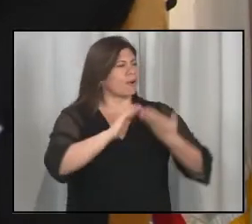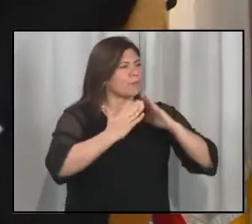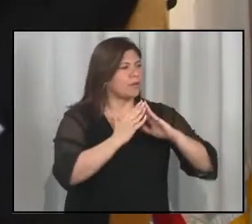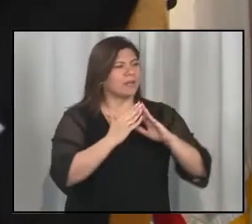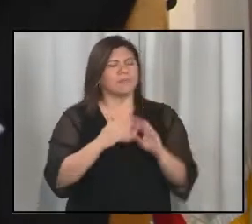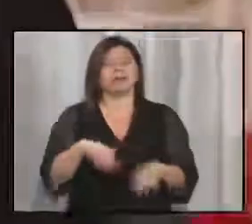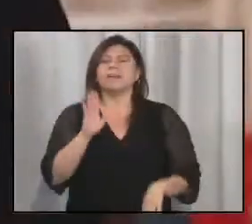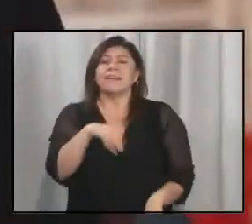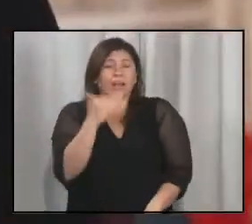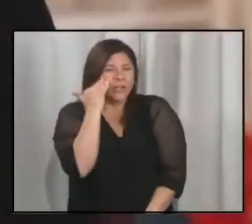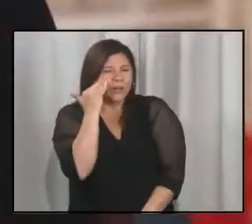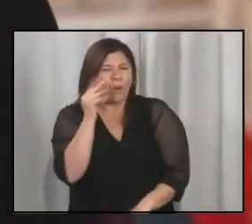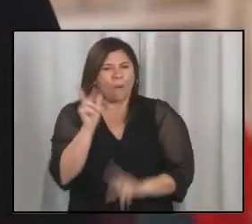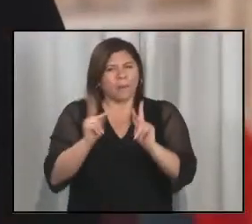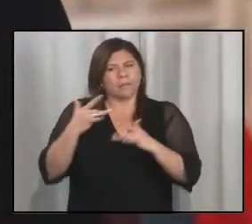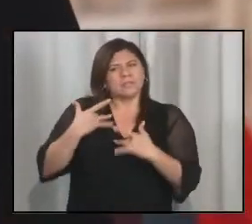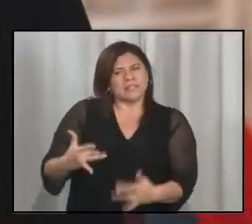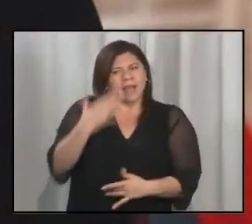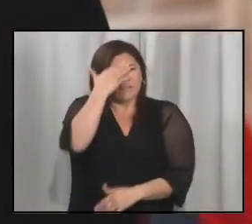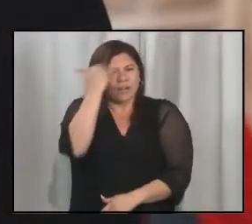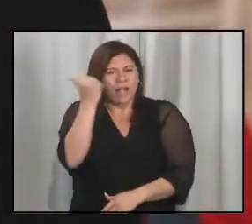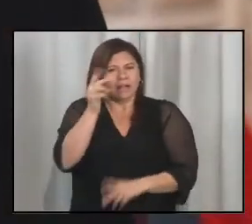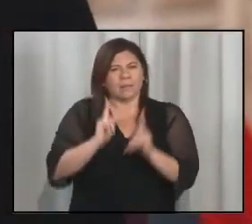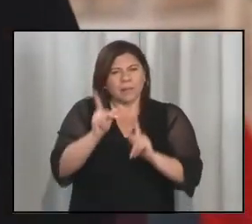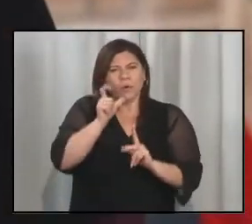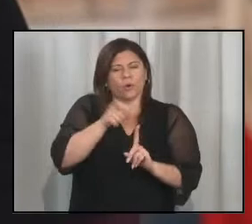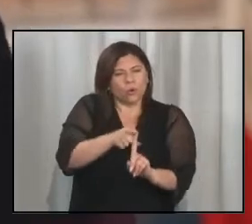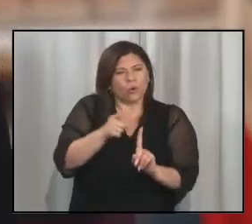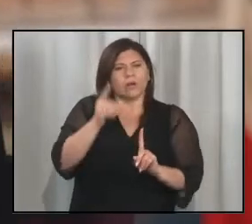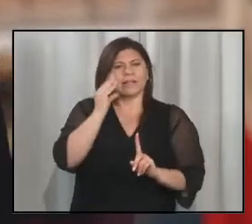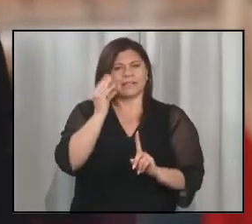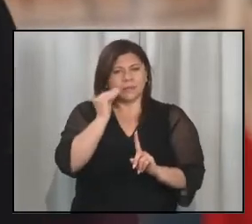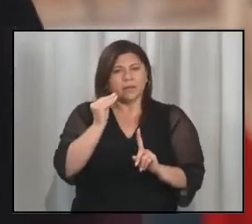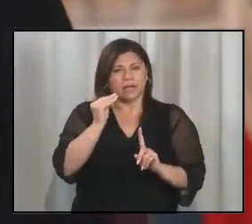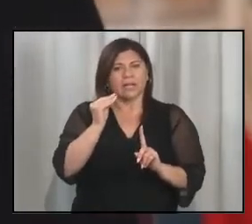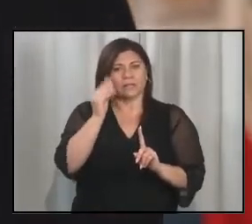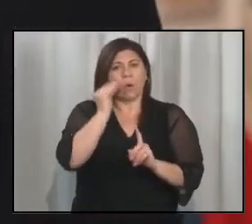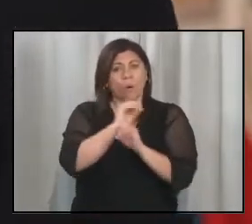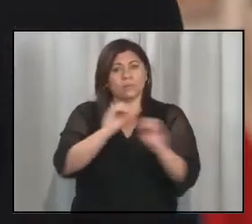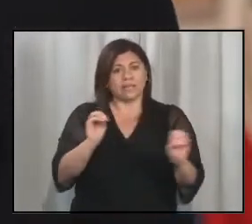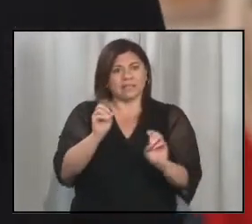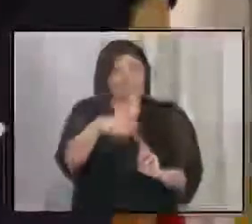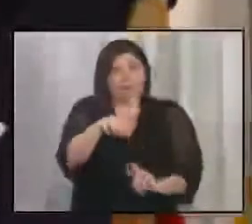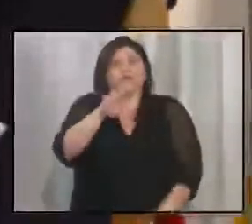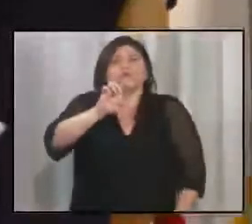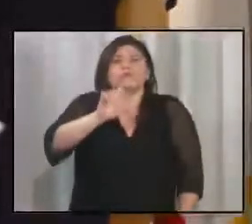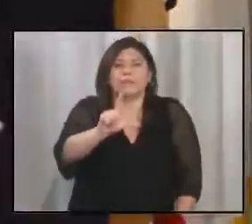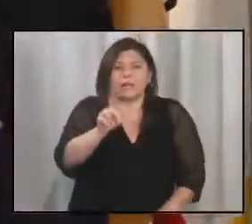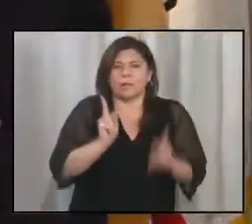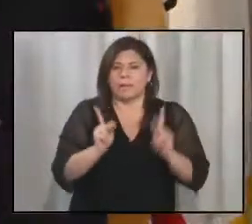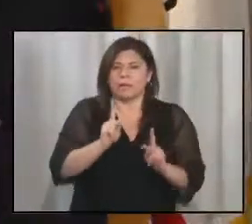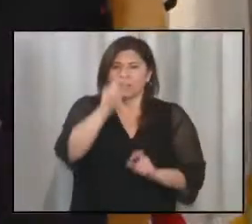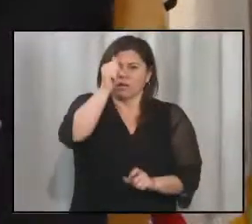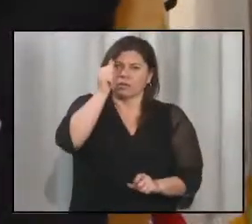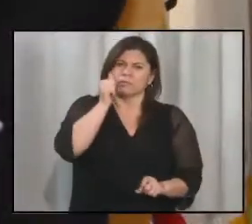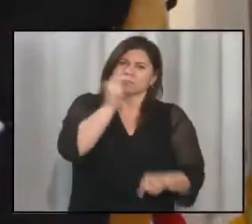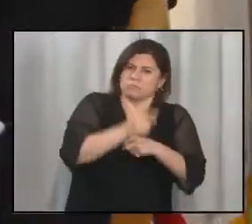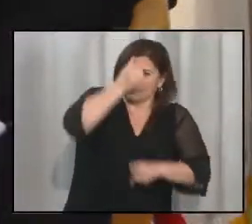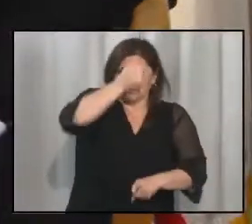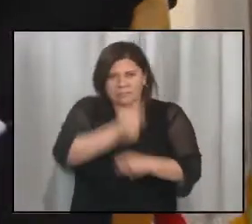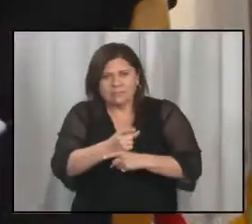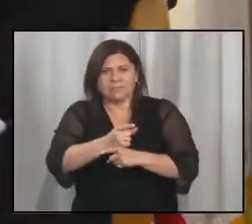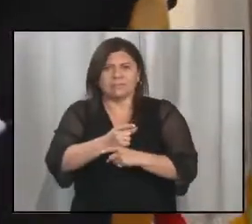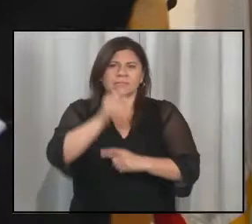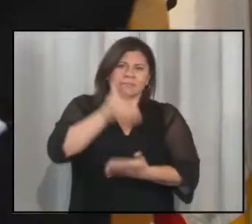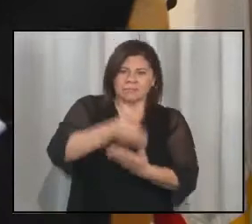People always forget that those, individuals experiencing homelessness, those are real people. Yes. Yeah. Those are brothers and sisters and sons and